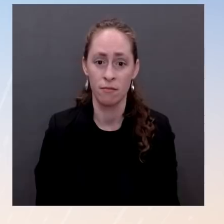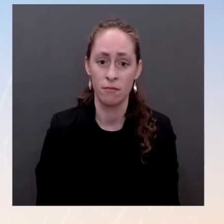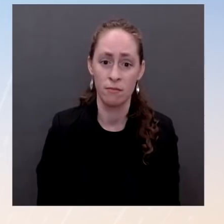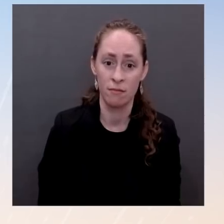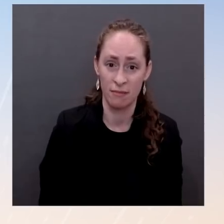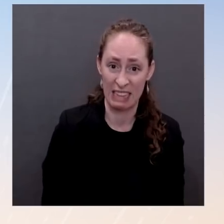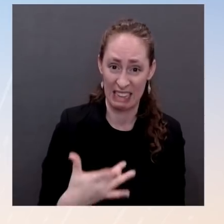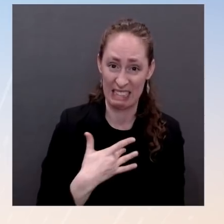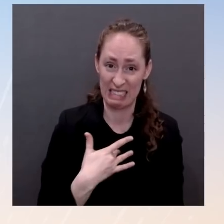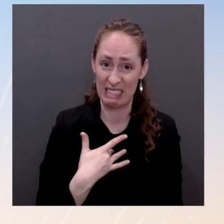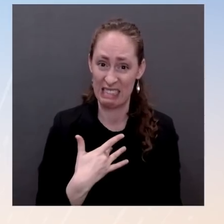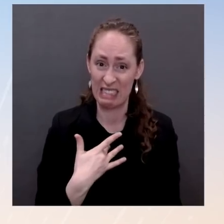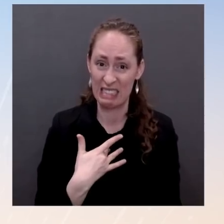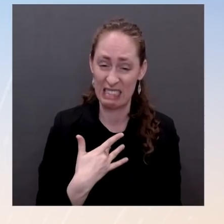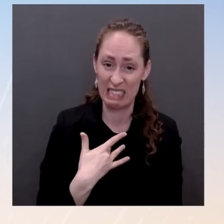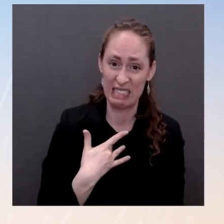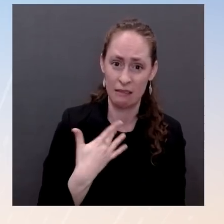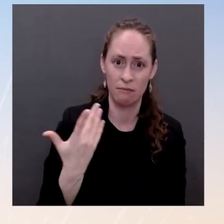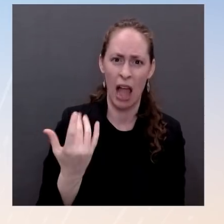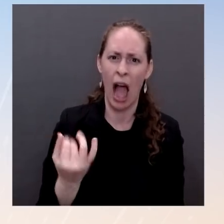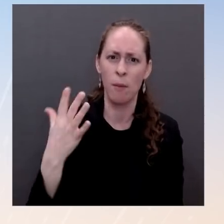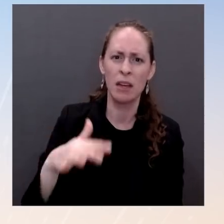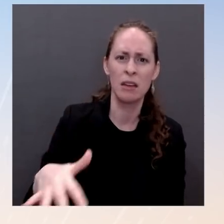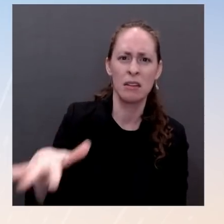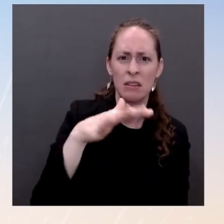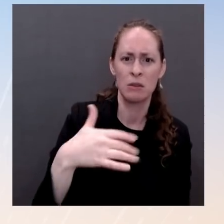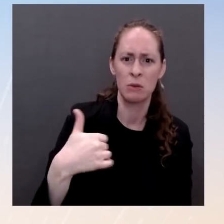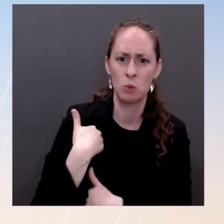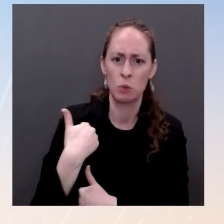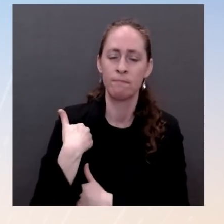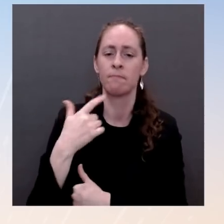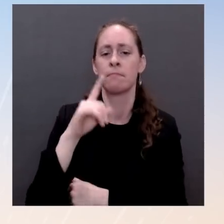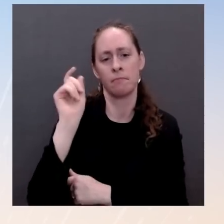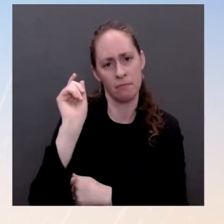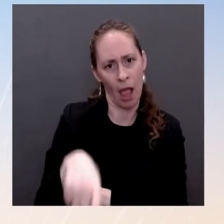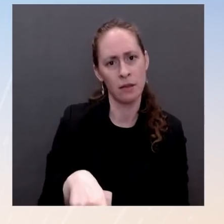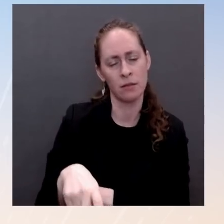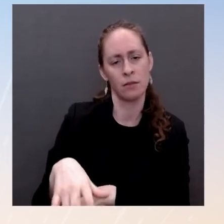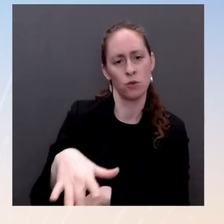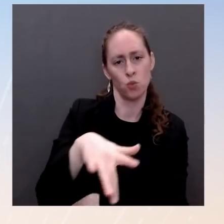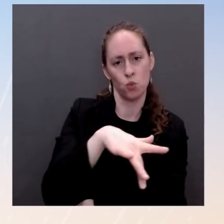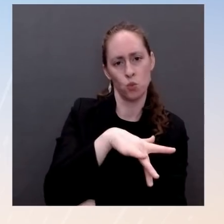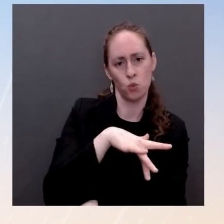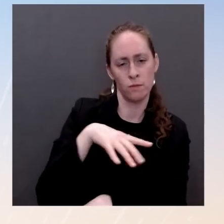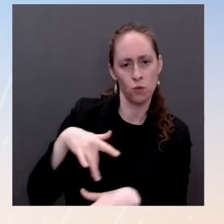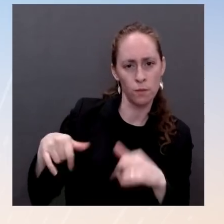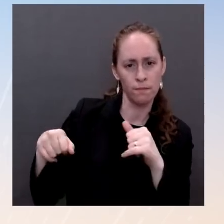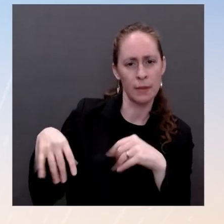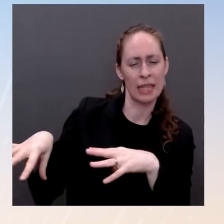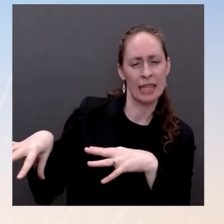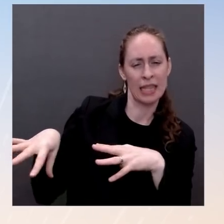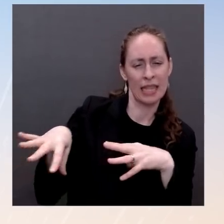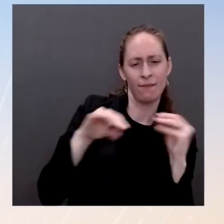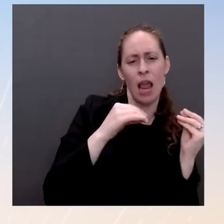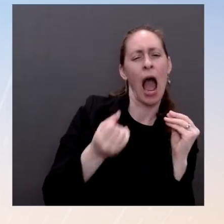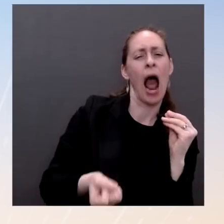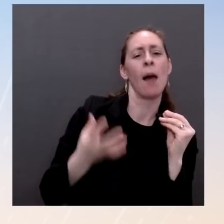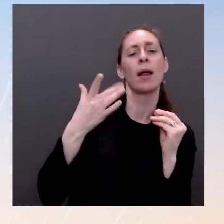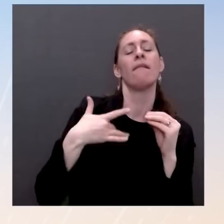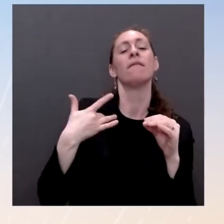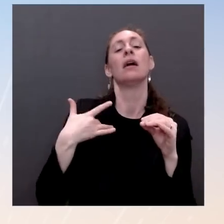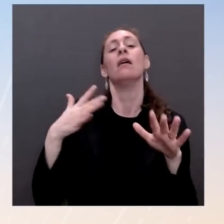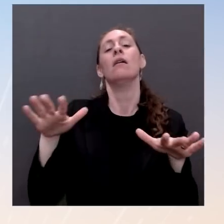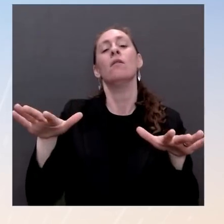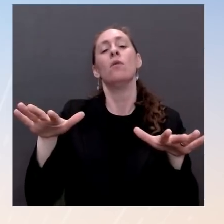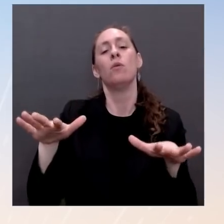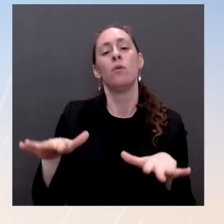images or otherwise would need to withdraw in order for this administration to feel as though Putin were in fact de-escalating. Well, I think, Kristen,